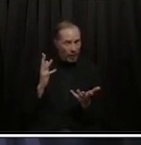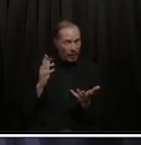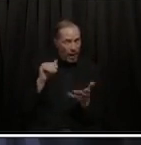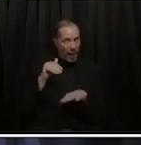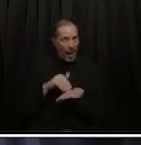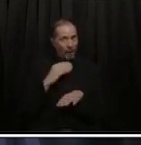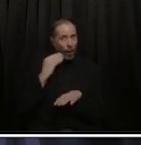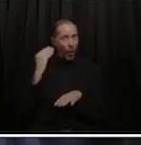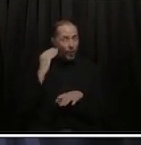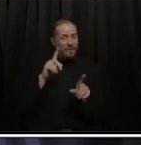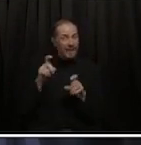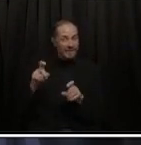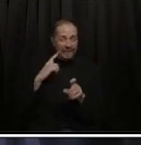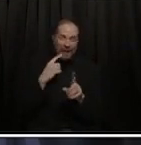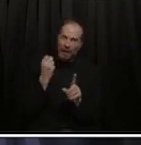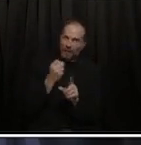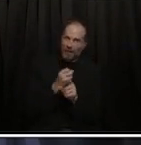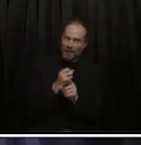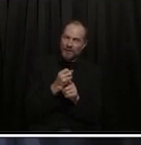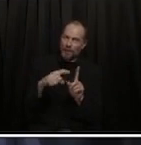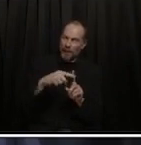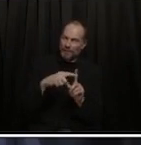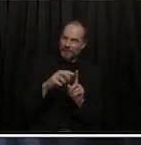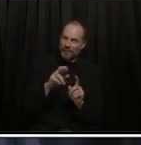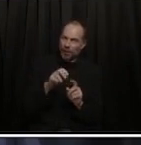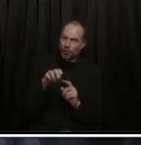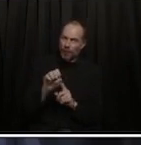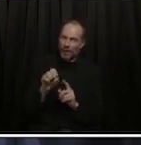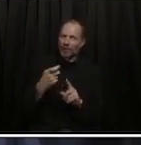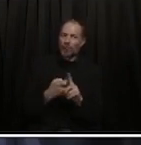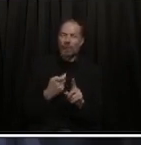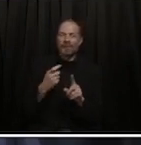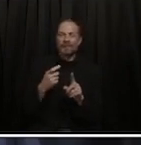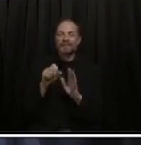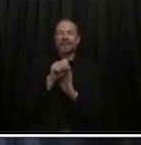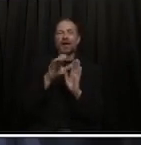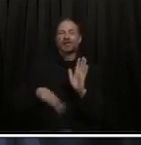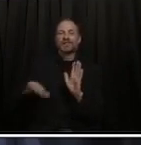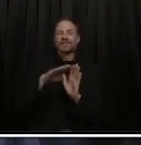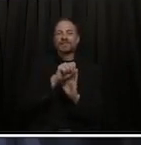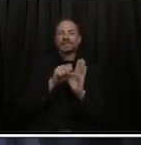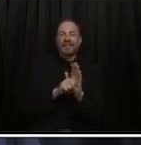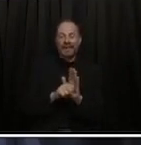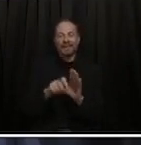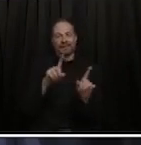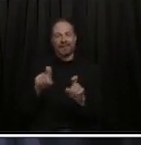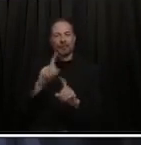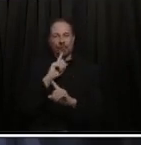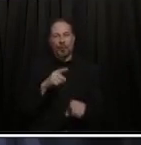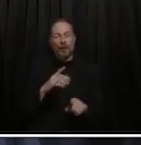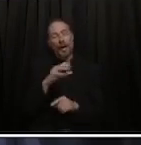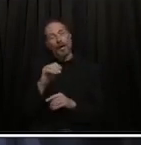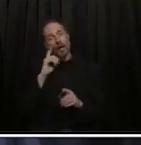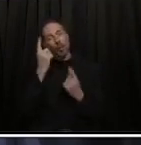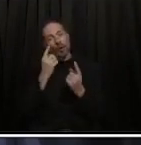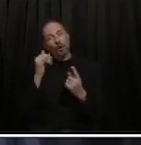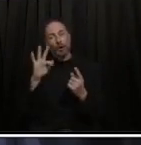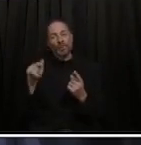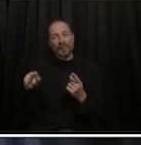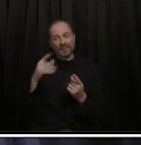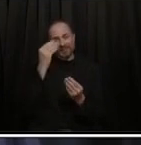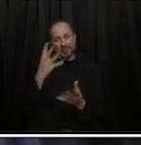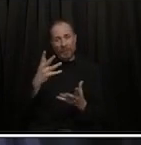the positivity rate in the state, gleaned from statewide test reporting? And then also, I wonder if there's any information from Dr.